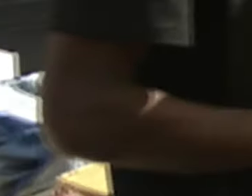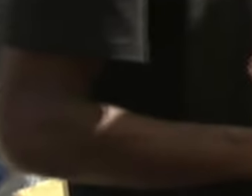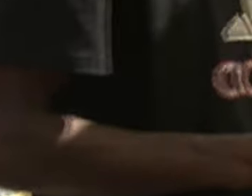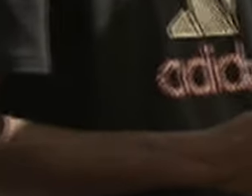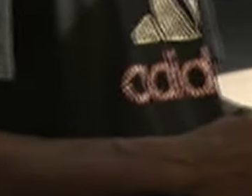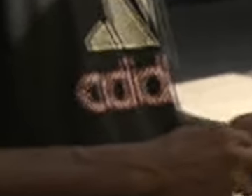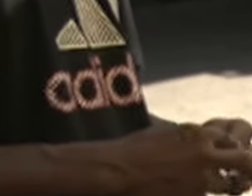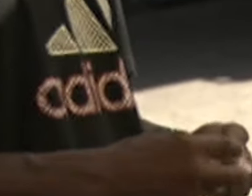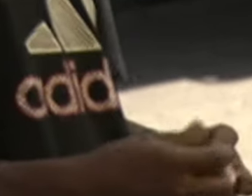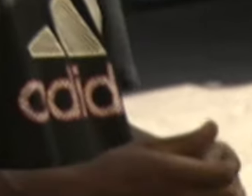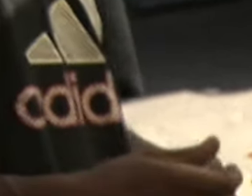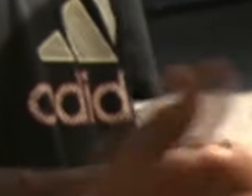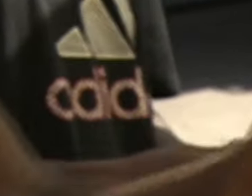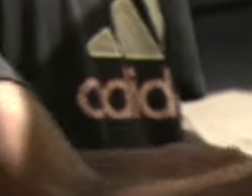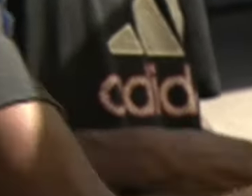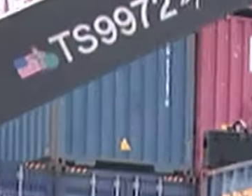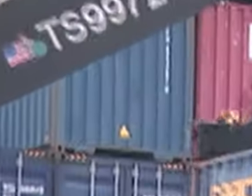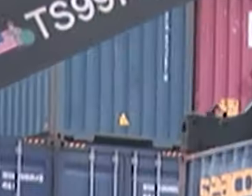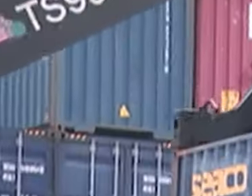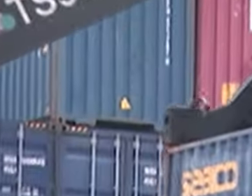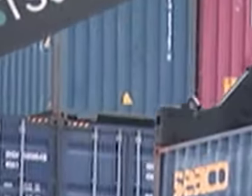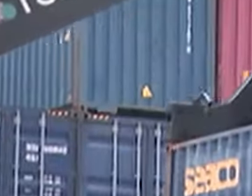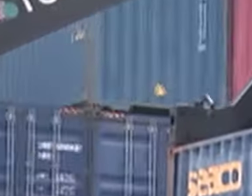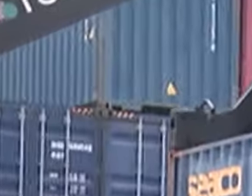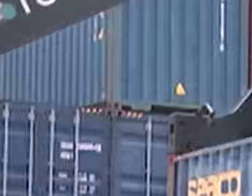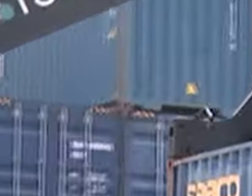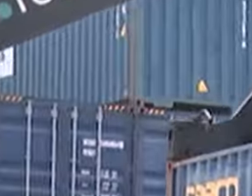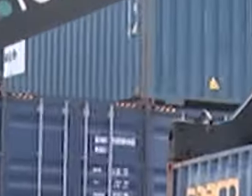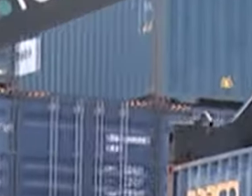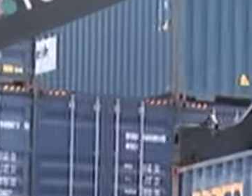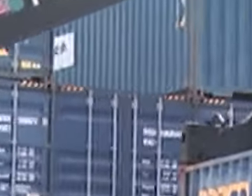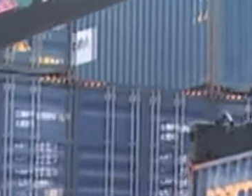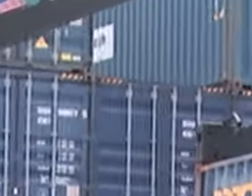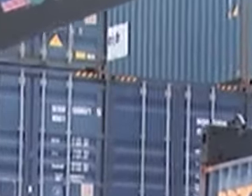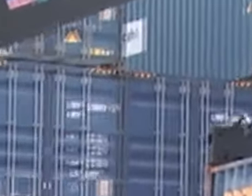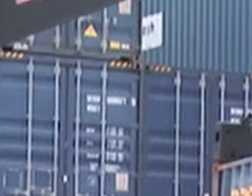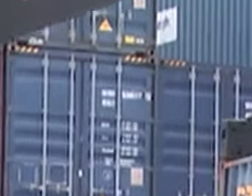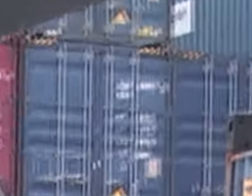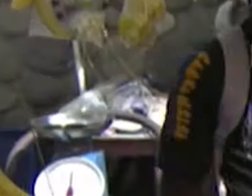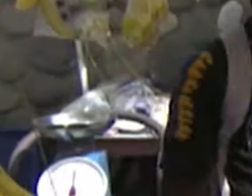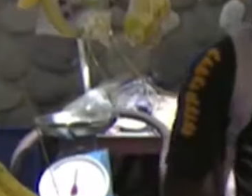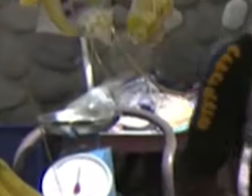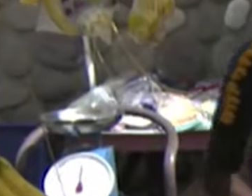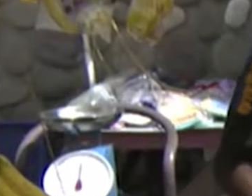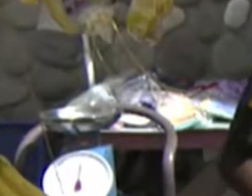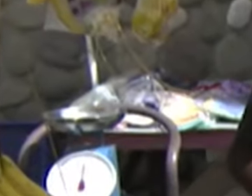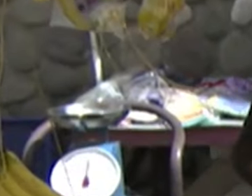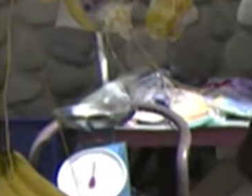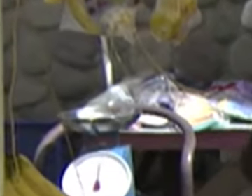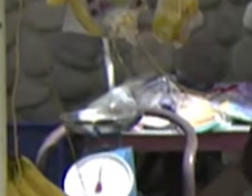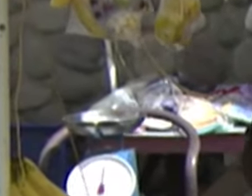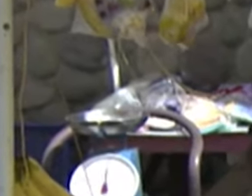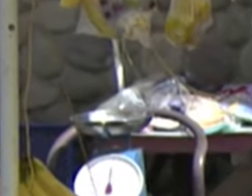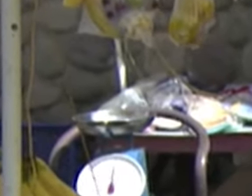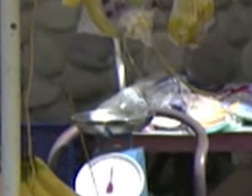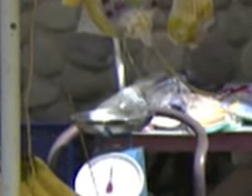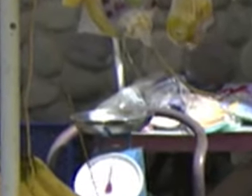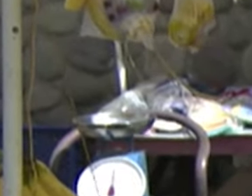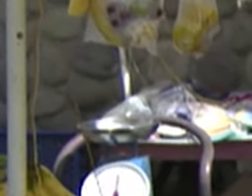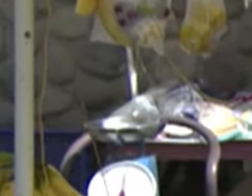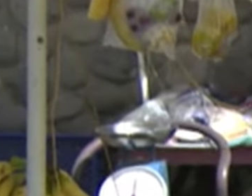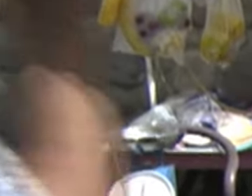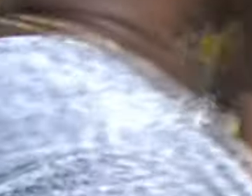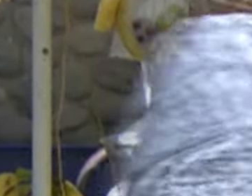There's concern that the removal of GCT on imported raw food items, including fruits and vegetables,